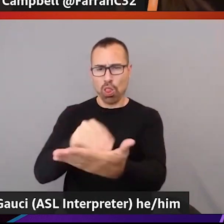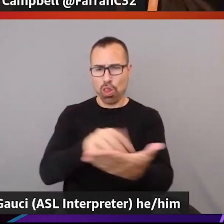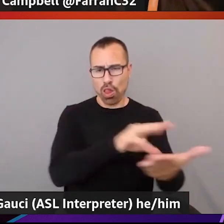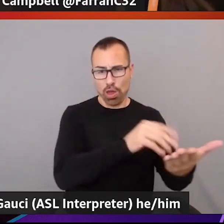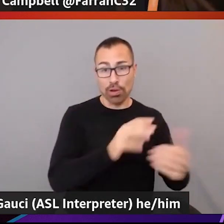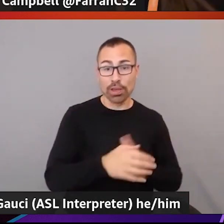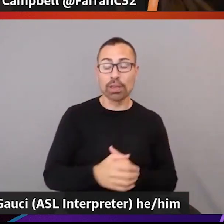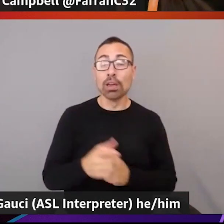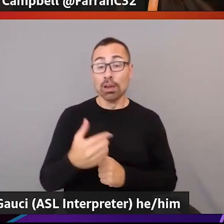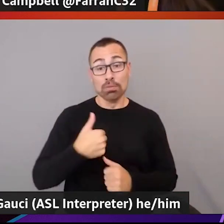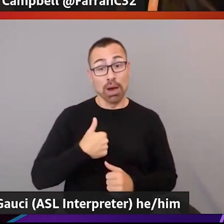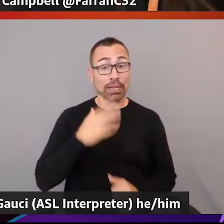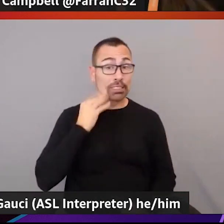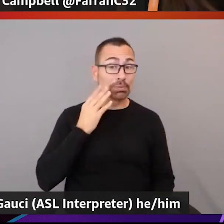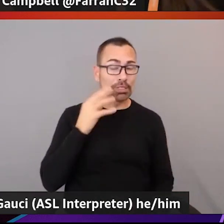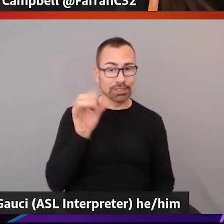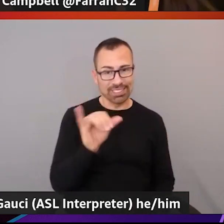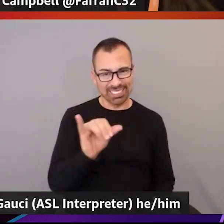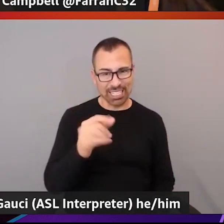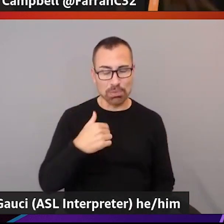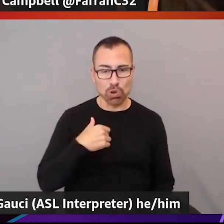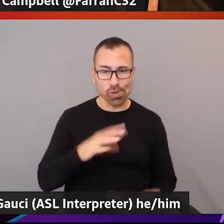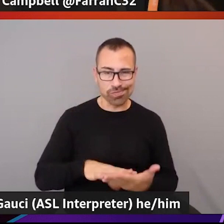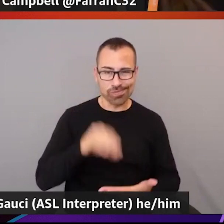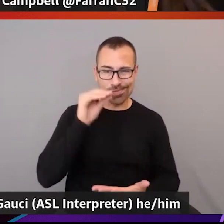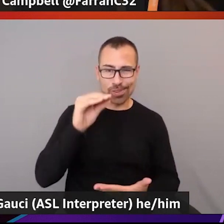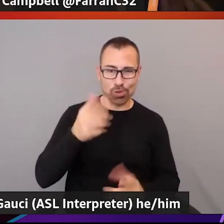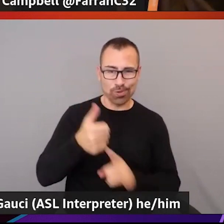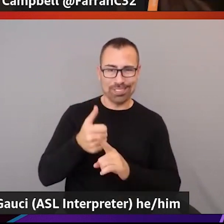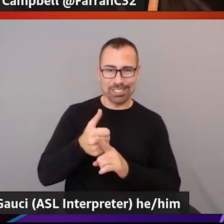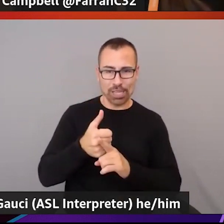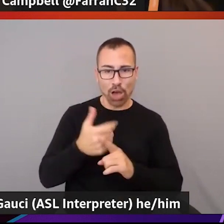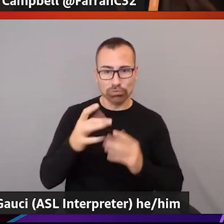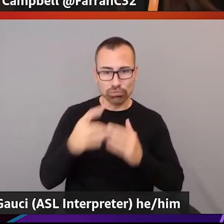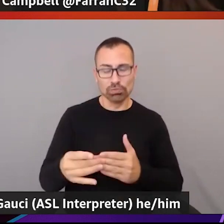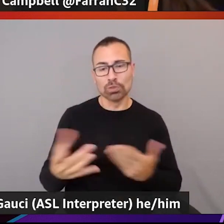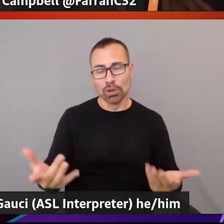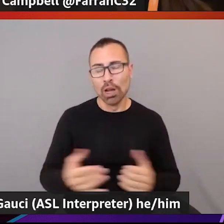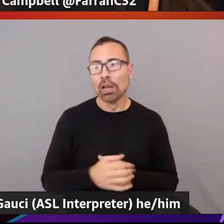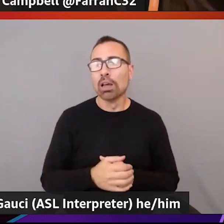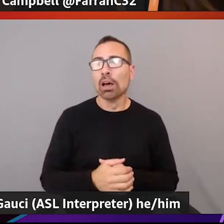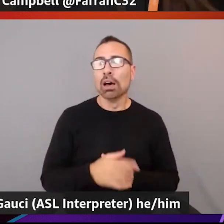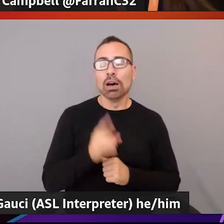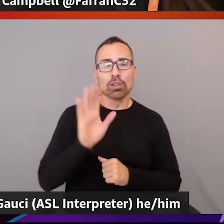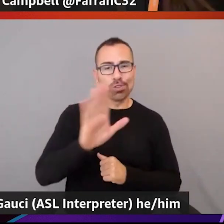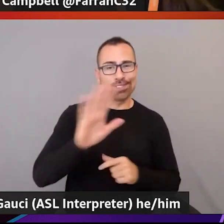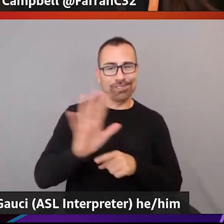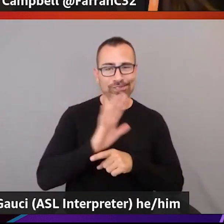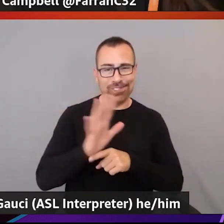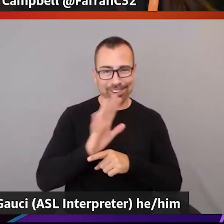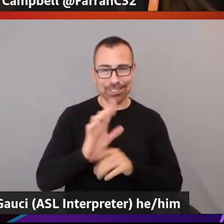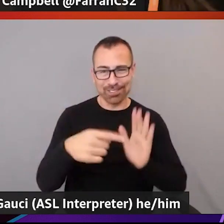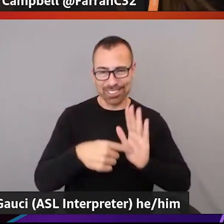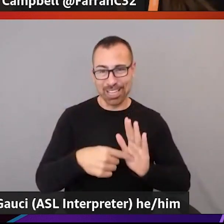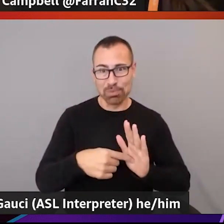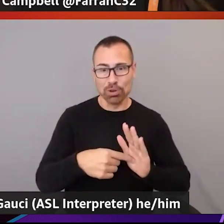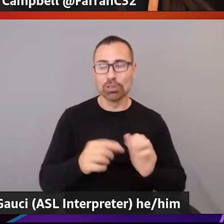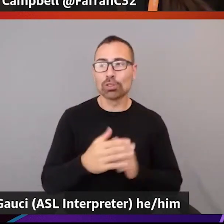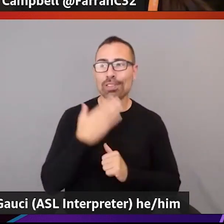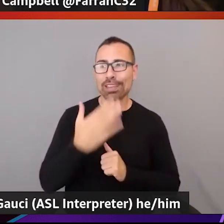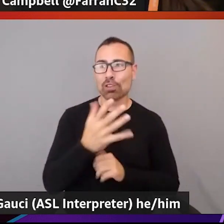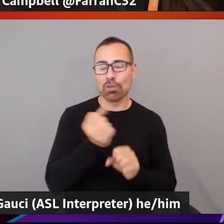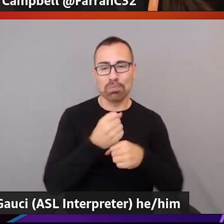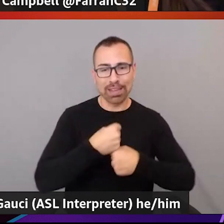through videos just like the ones that you made. So number one, thank you for making videos like that. But I wanted to ask from